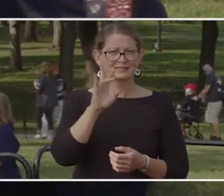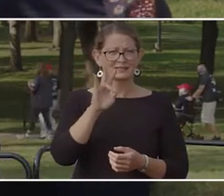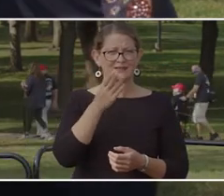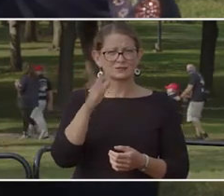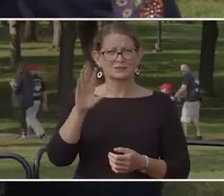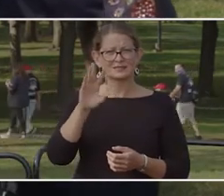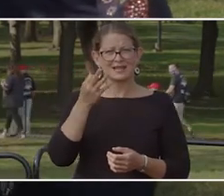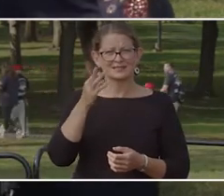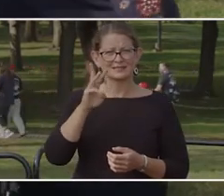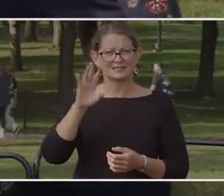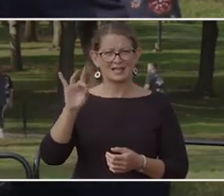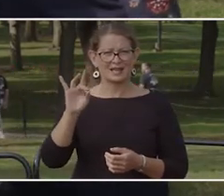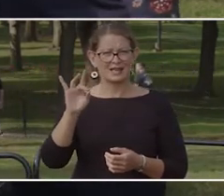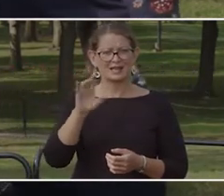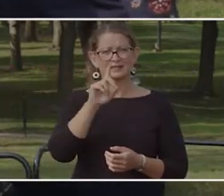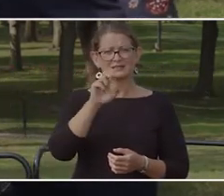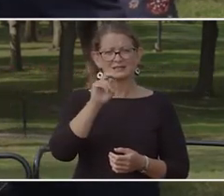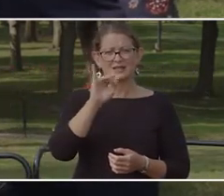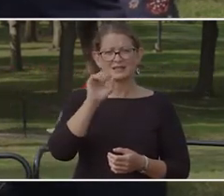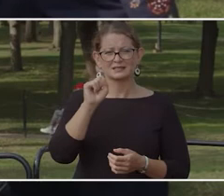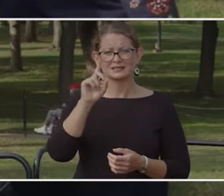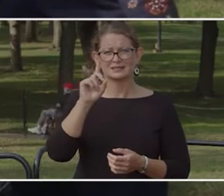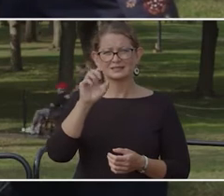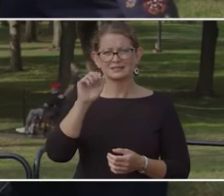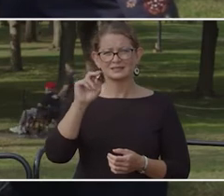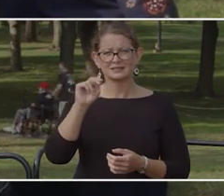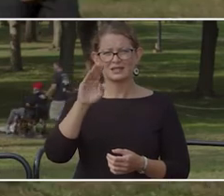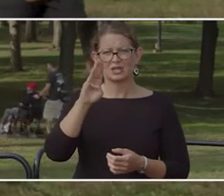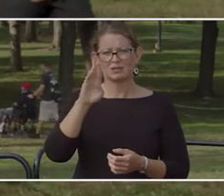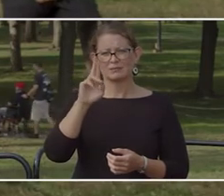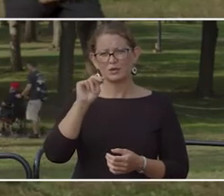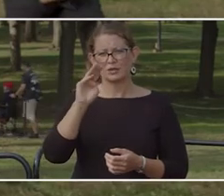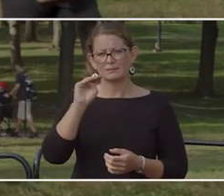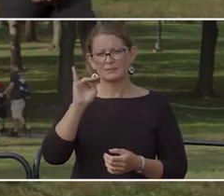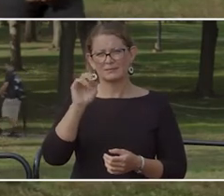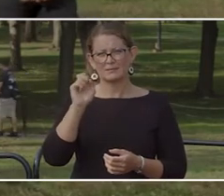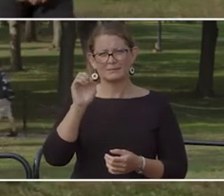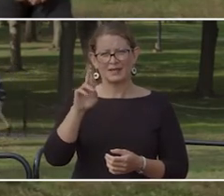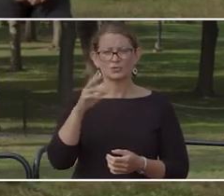to 1968, Dennis Dean Burmeister. We love you and miss you.